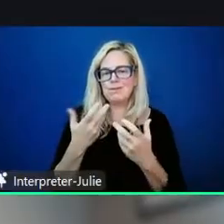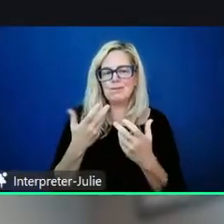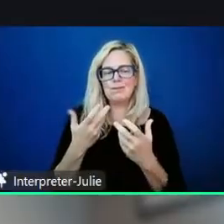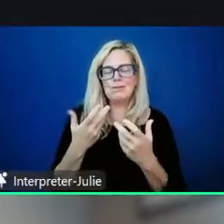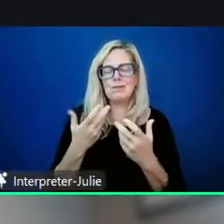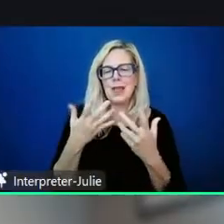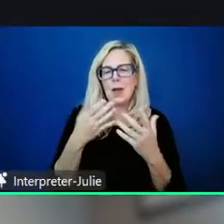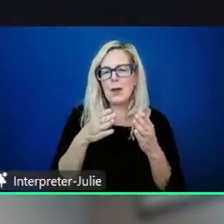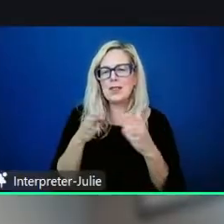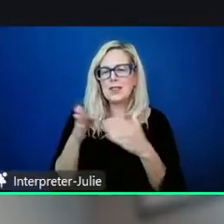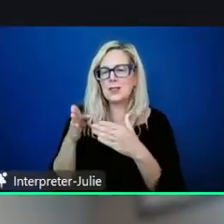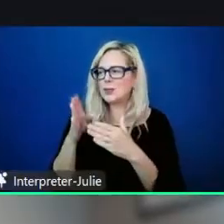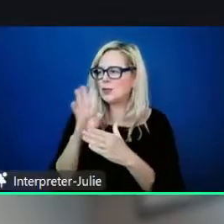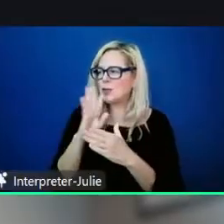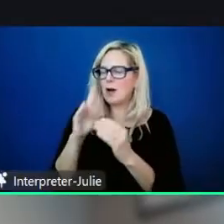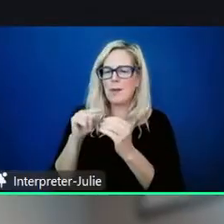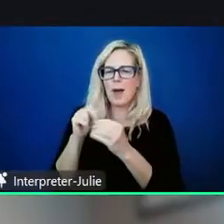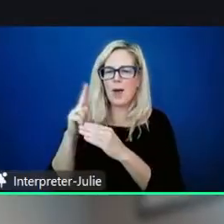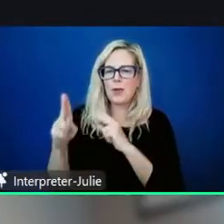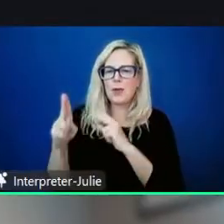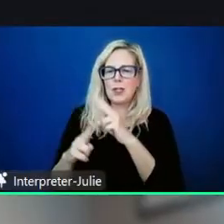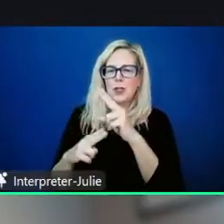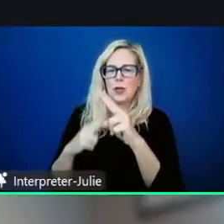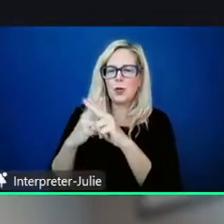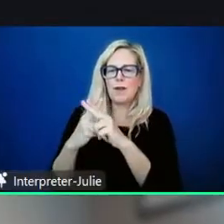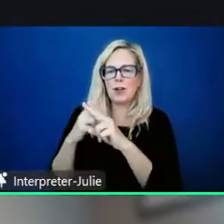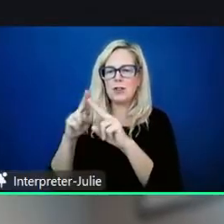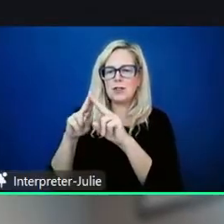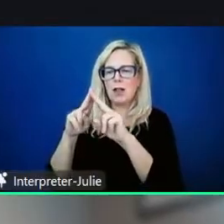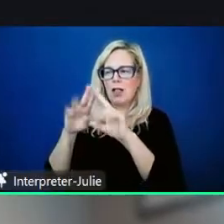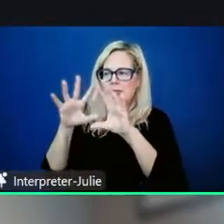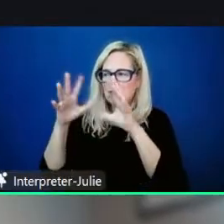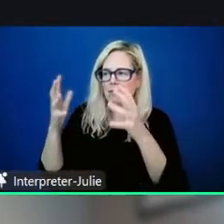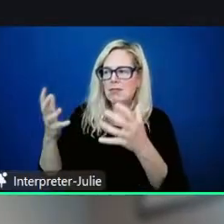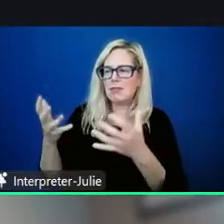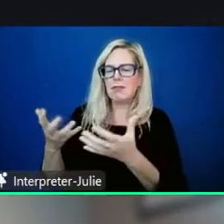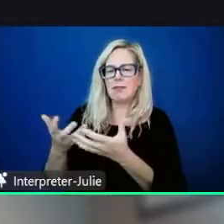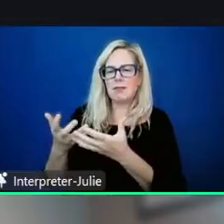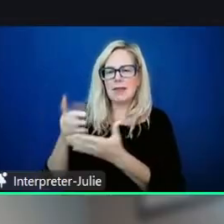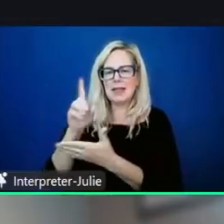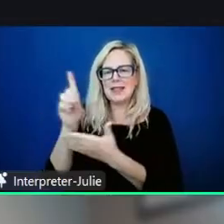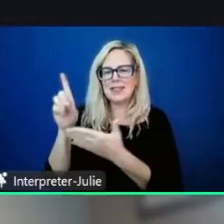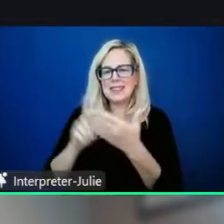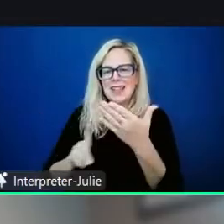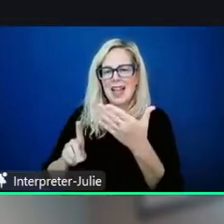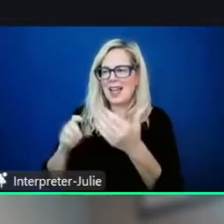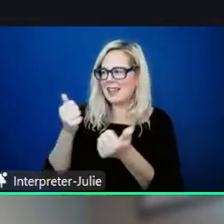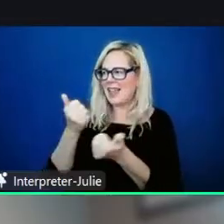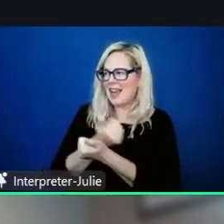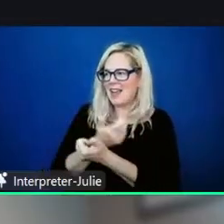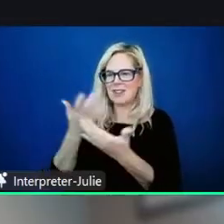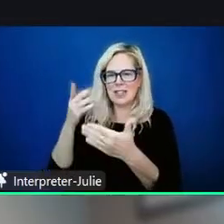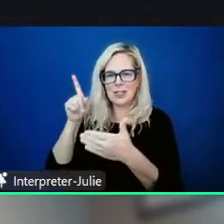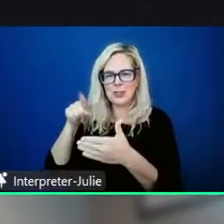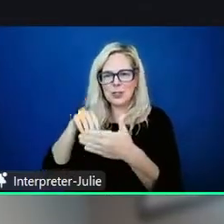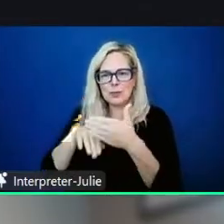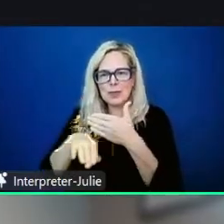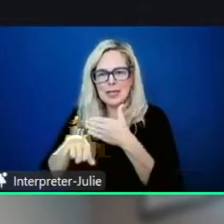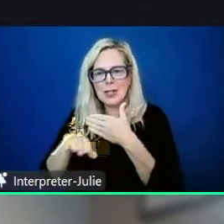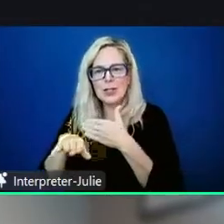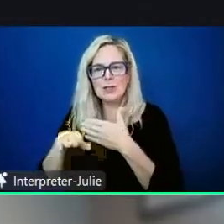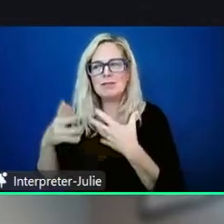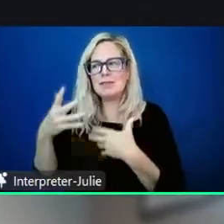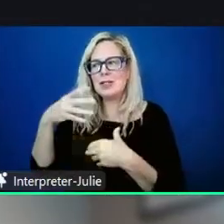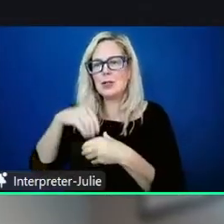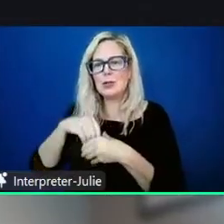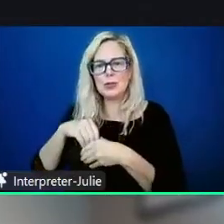design. So universal design is the concept that learning environments should be accessible and inclusive by design, not requiring accommodations for each